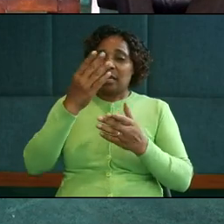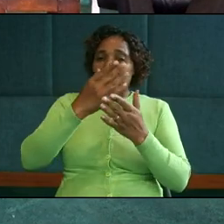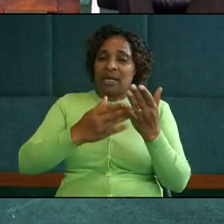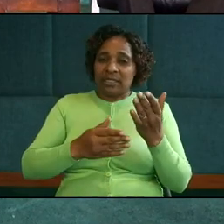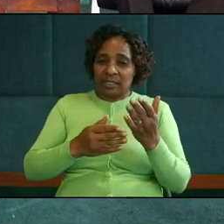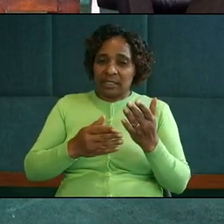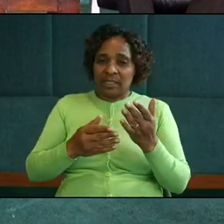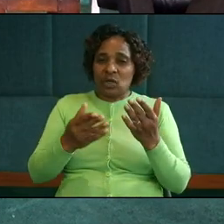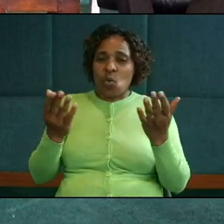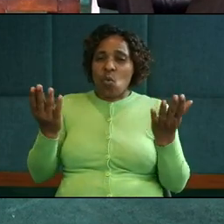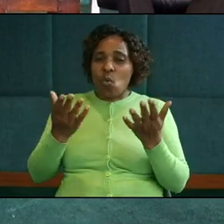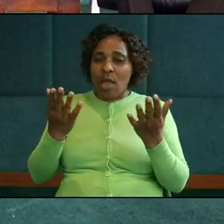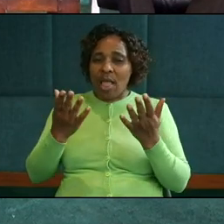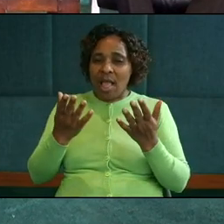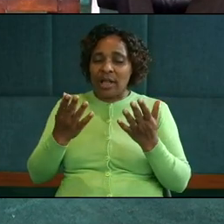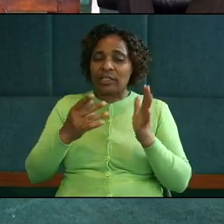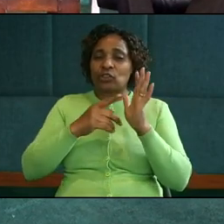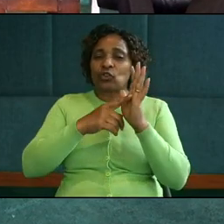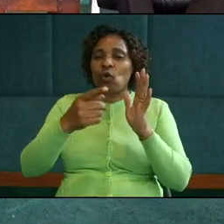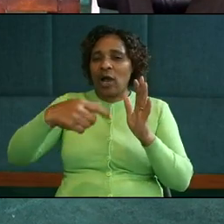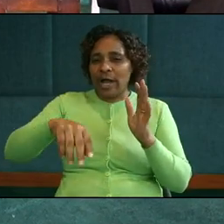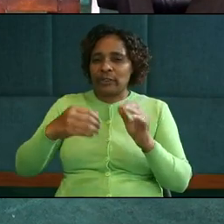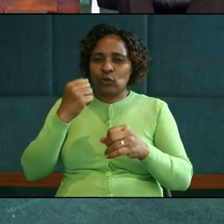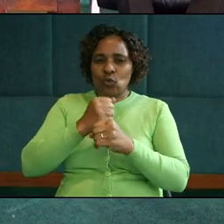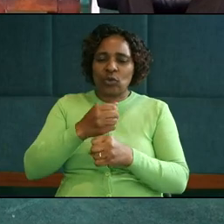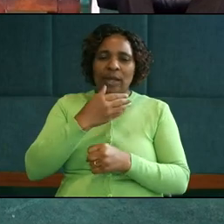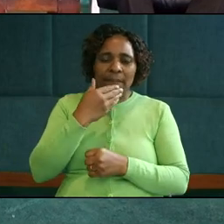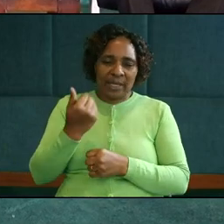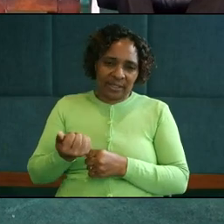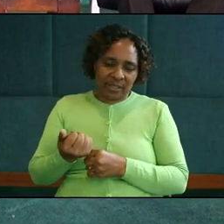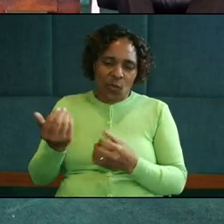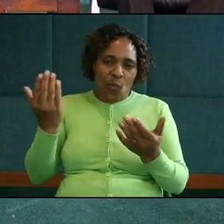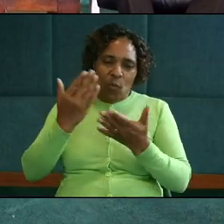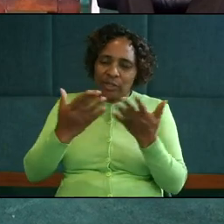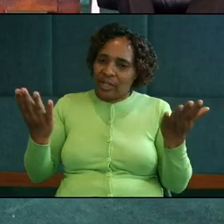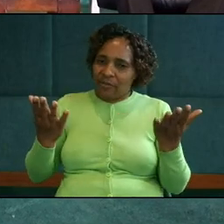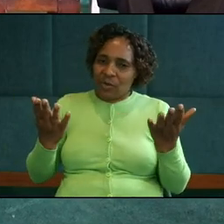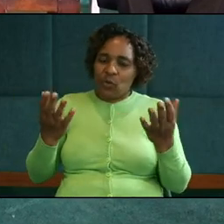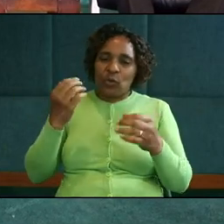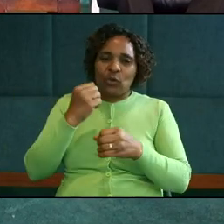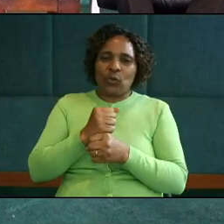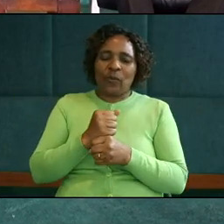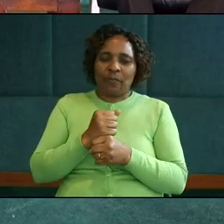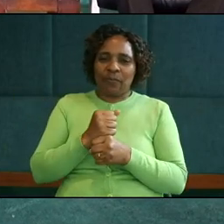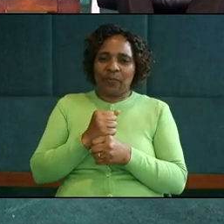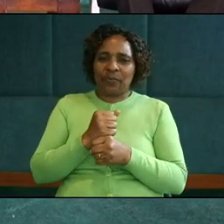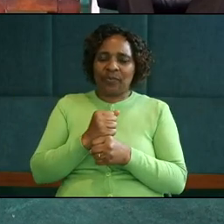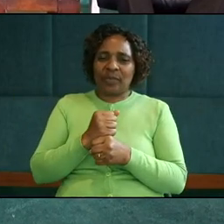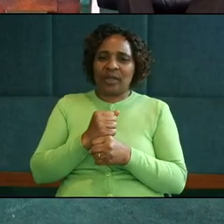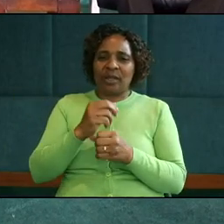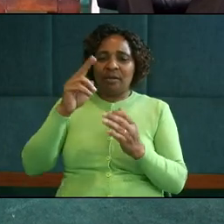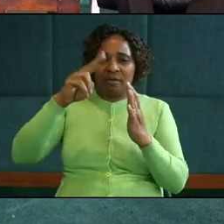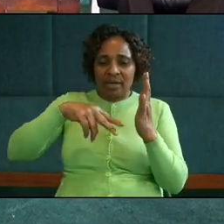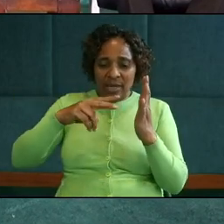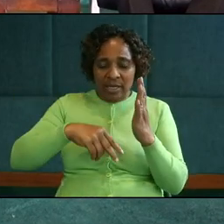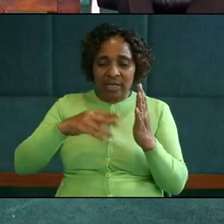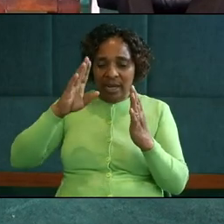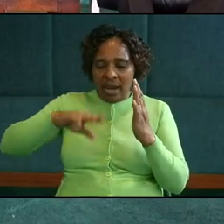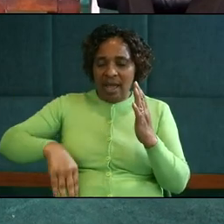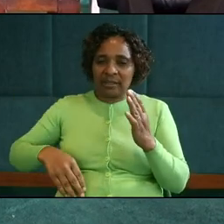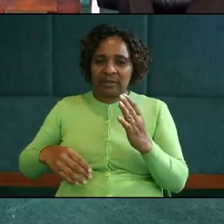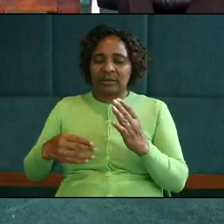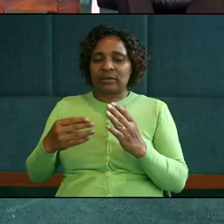part that, you know, admonishes us to do our best in whatever we do. I like the last part particularly that you read, Miss Ati, that says, you